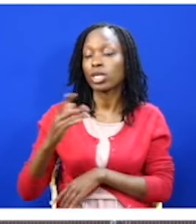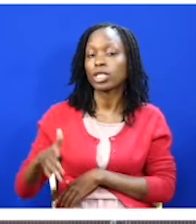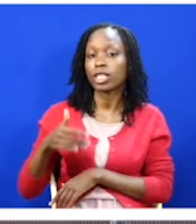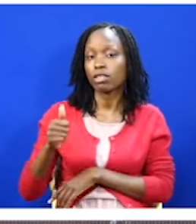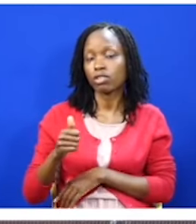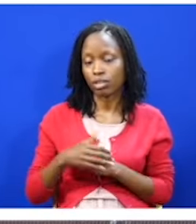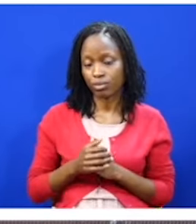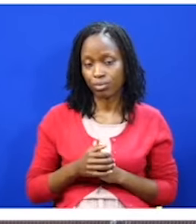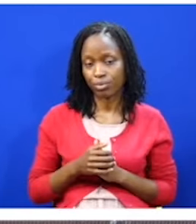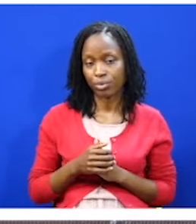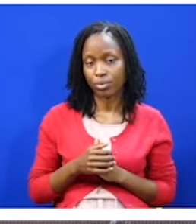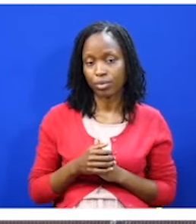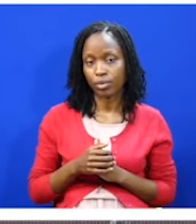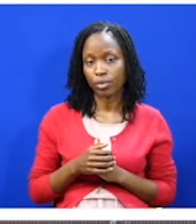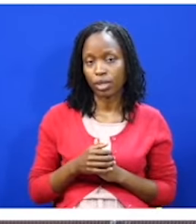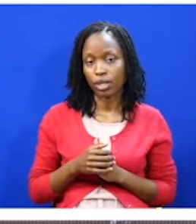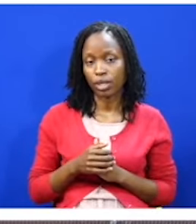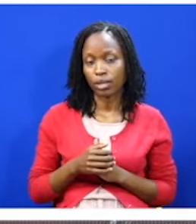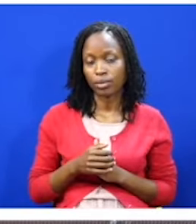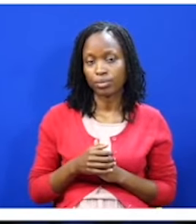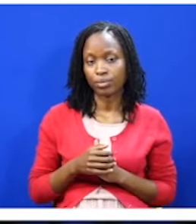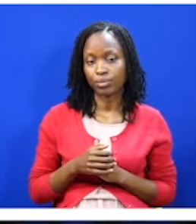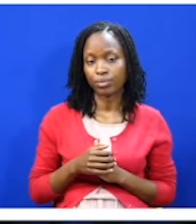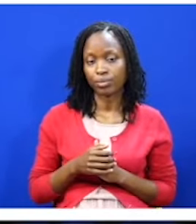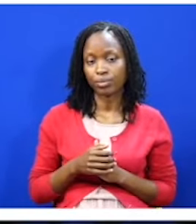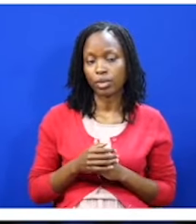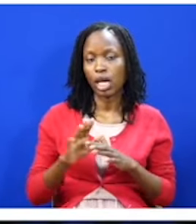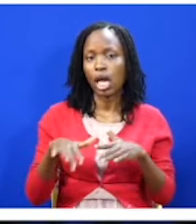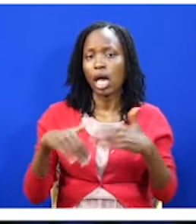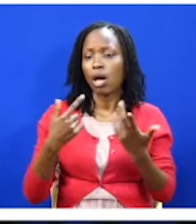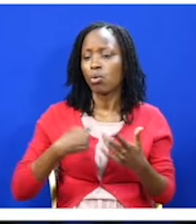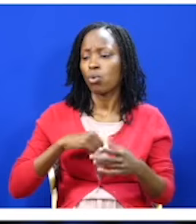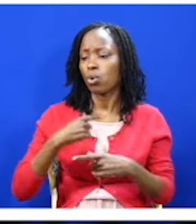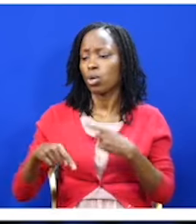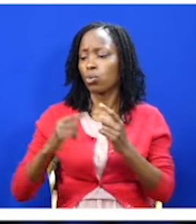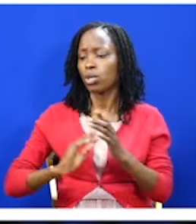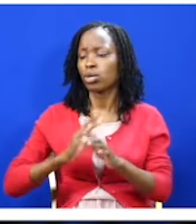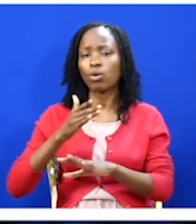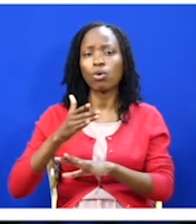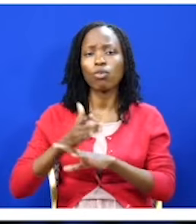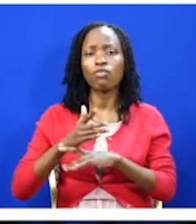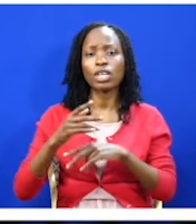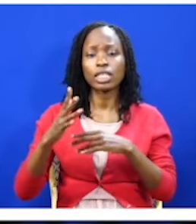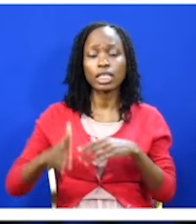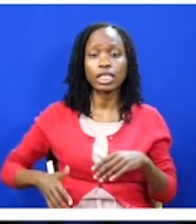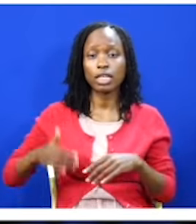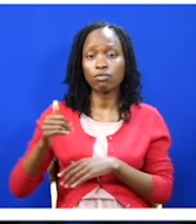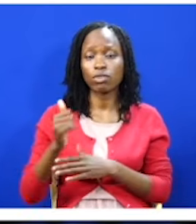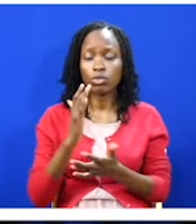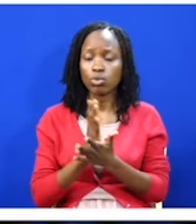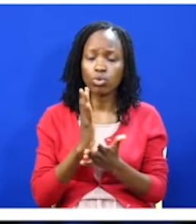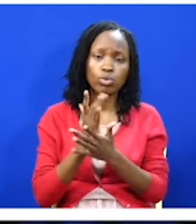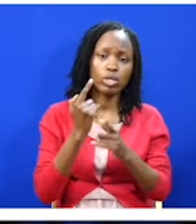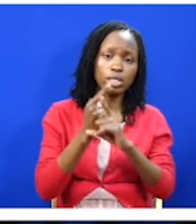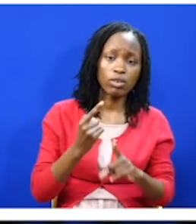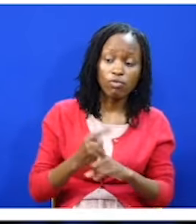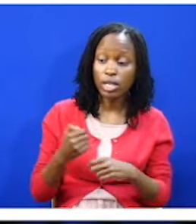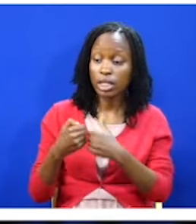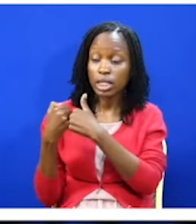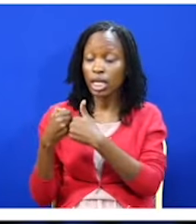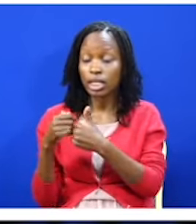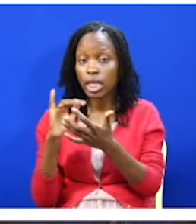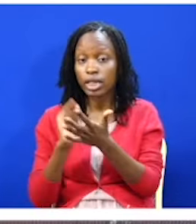giant. Well, how do you get victory over this giant of selfishness? As with all the giants we've been talking about, we